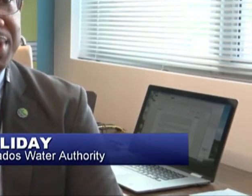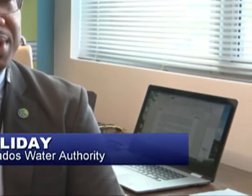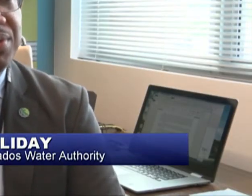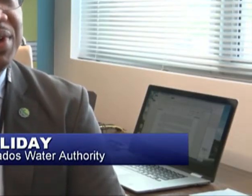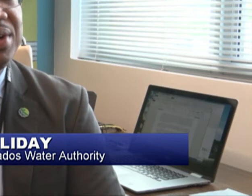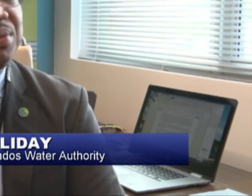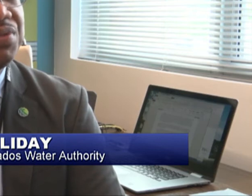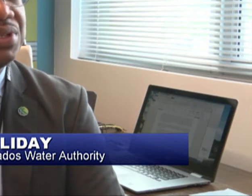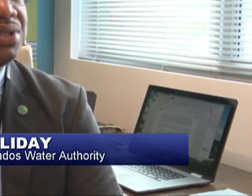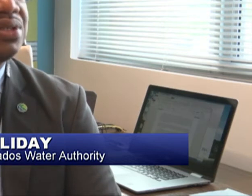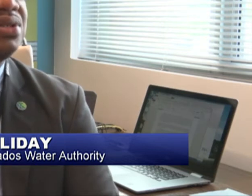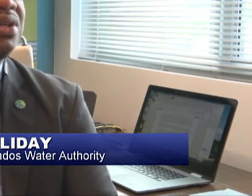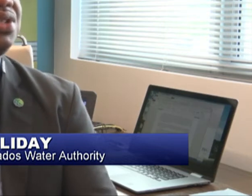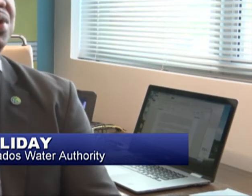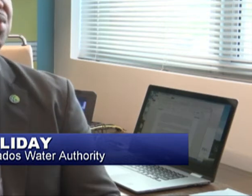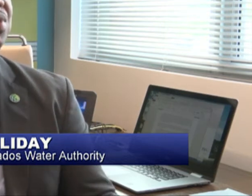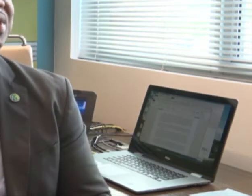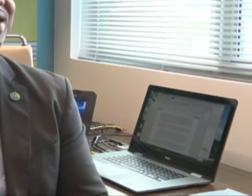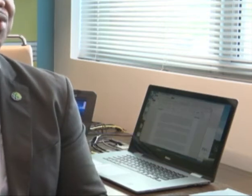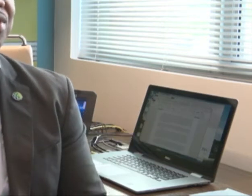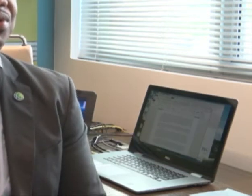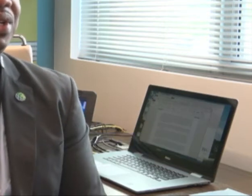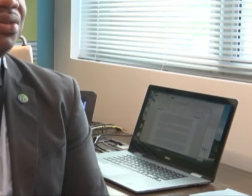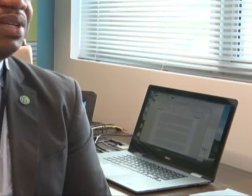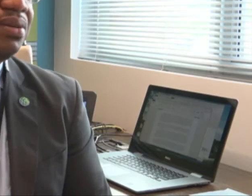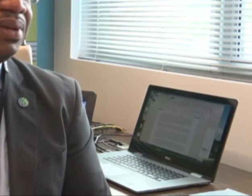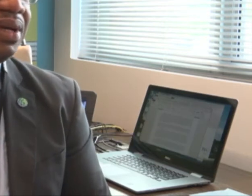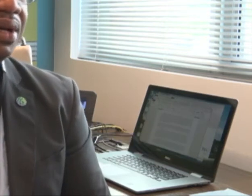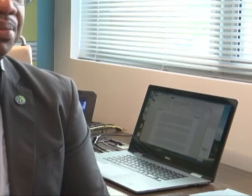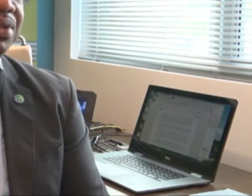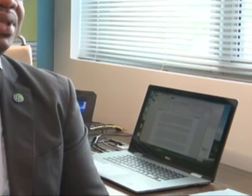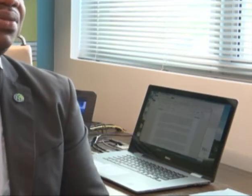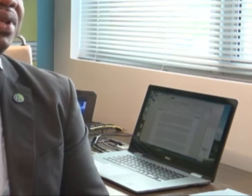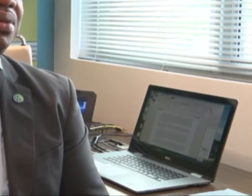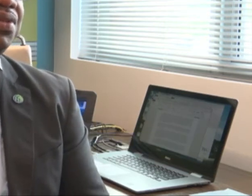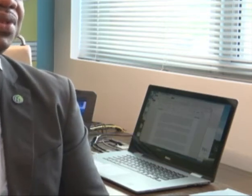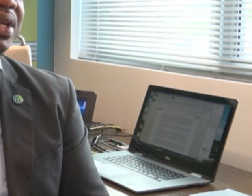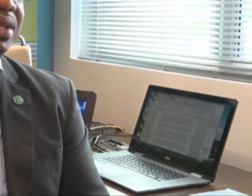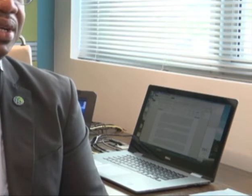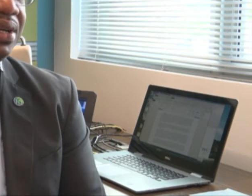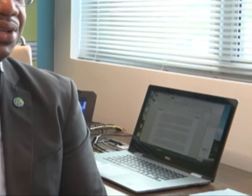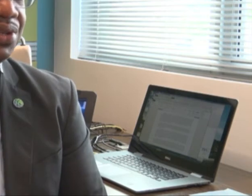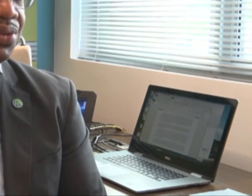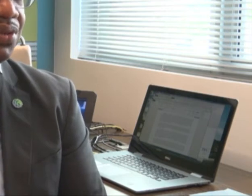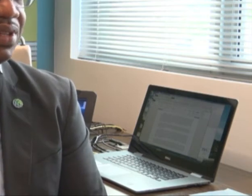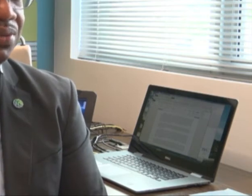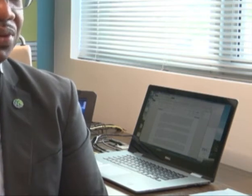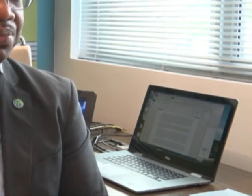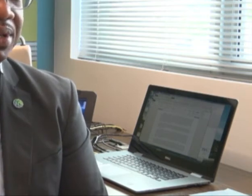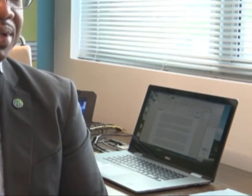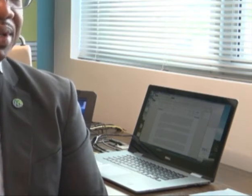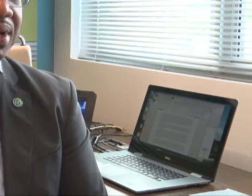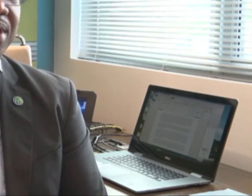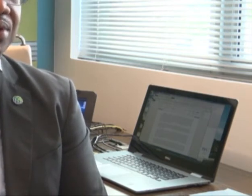basis. We've had a number of discussions, not just only central to incremental pay, but to deal with a number of outstanding IR issues which we've dealt